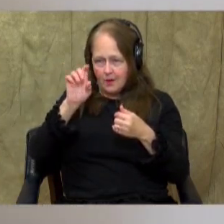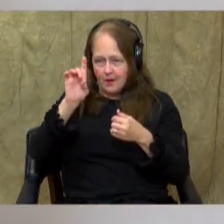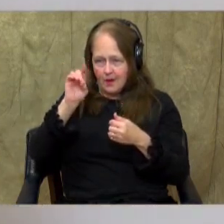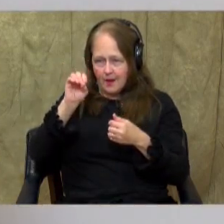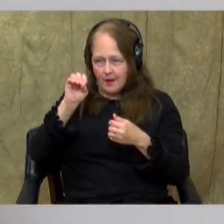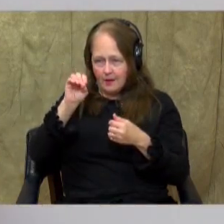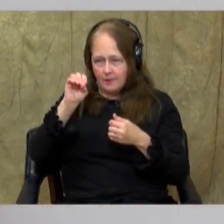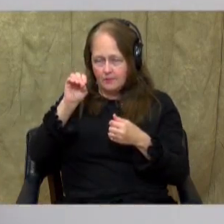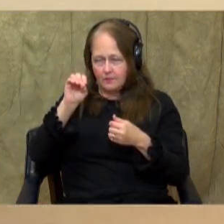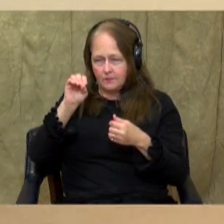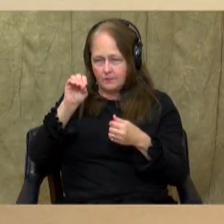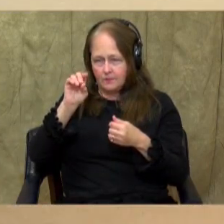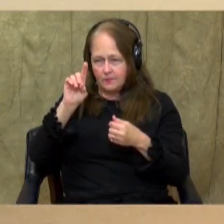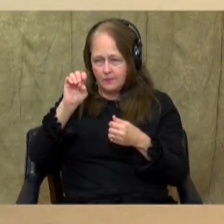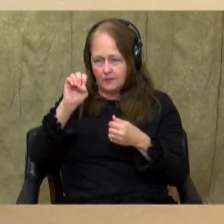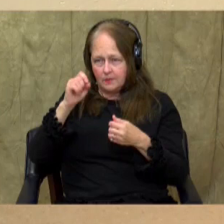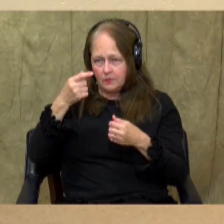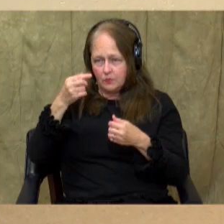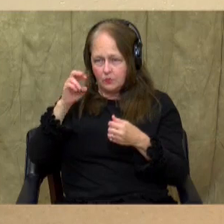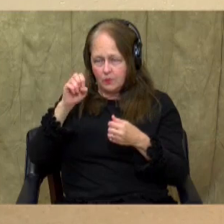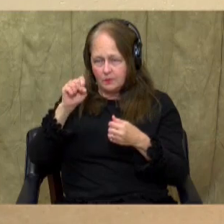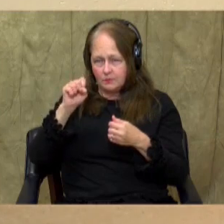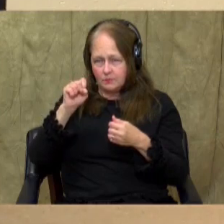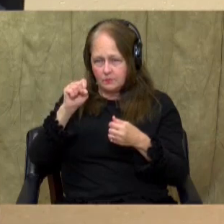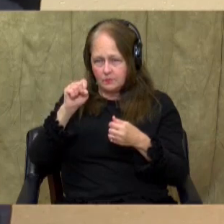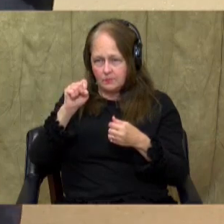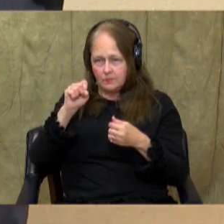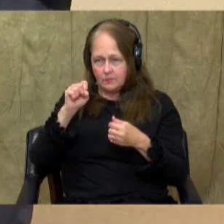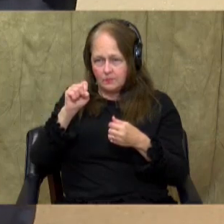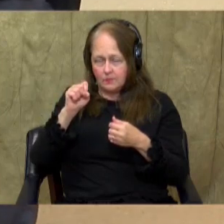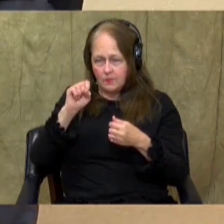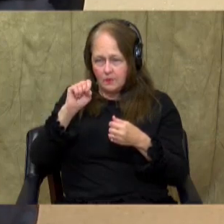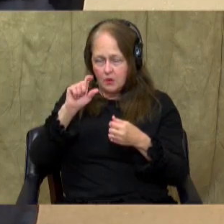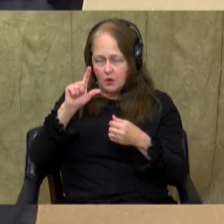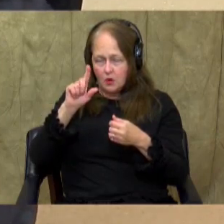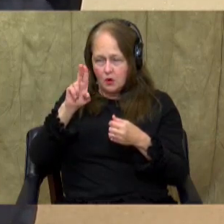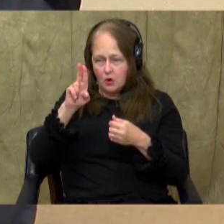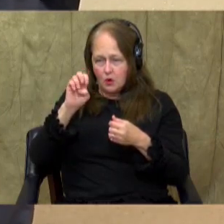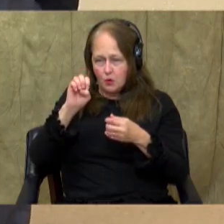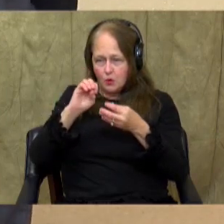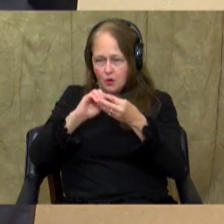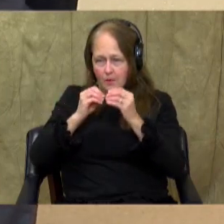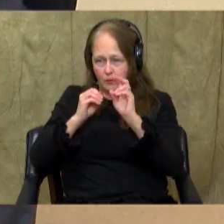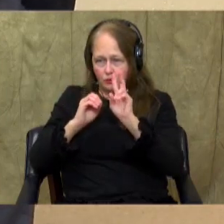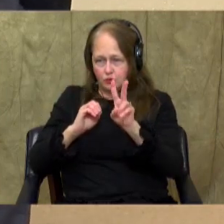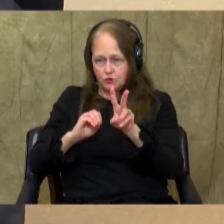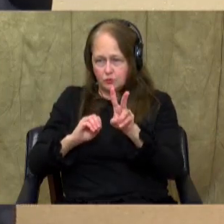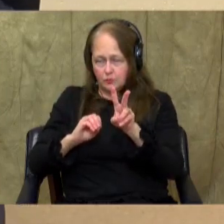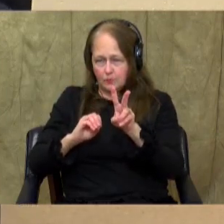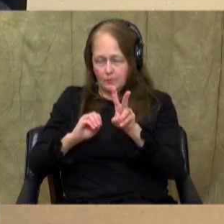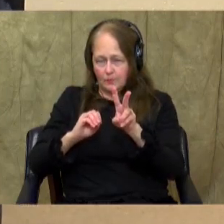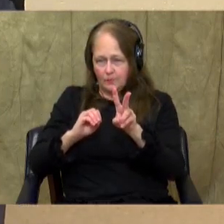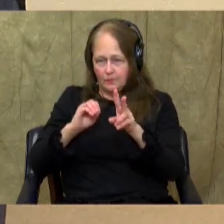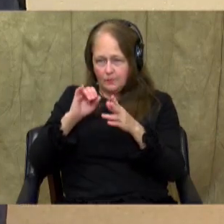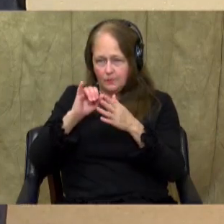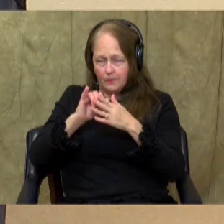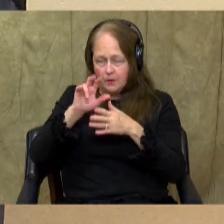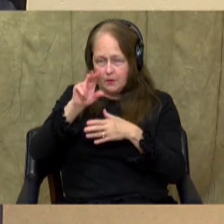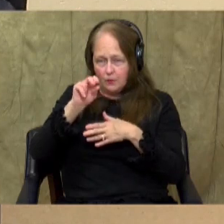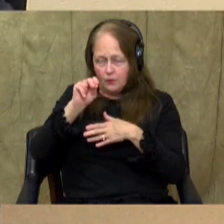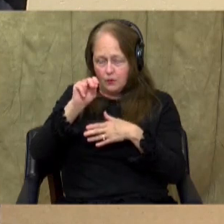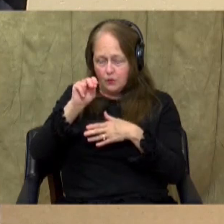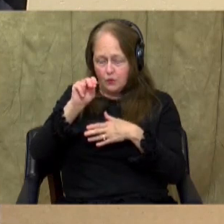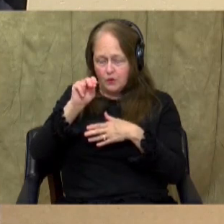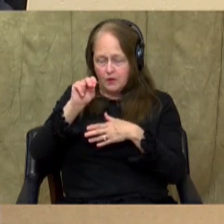degrees. All right, clue number 2. Clue number 2 says it's located at 30